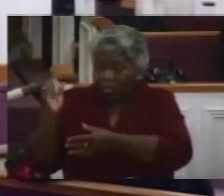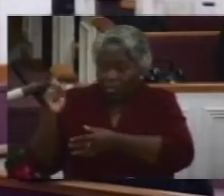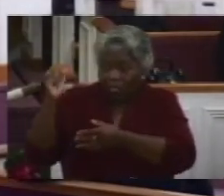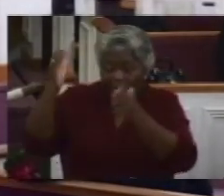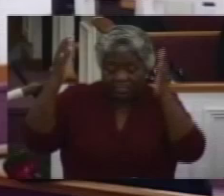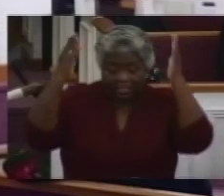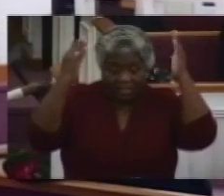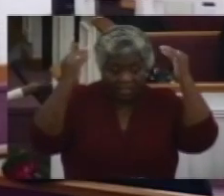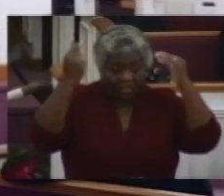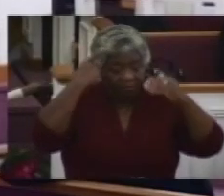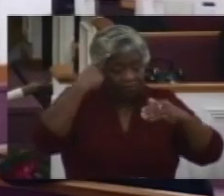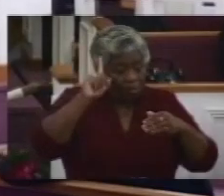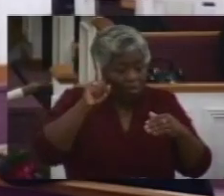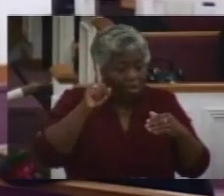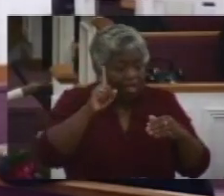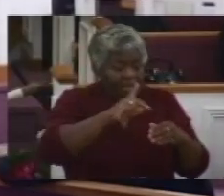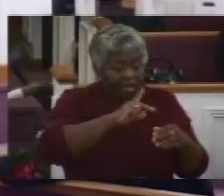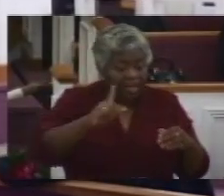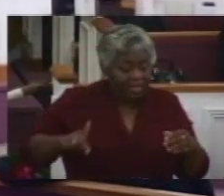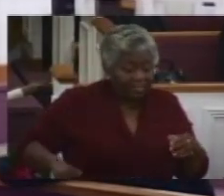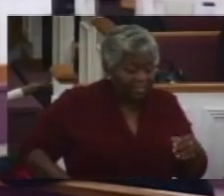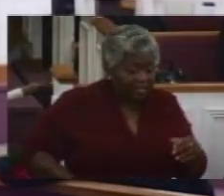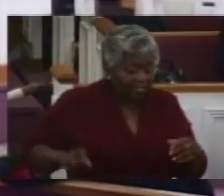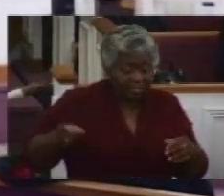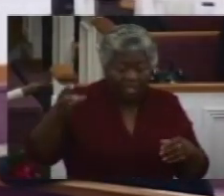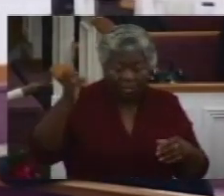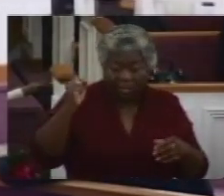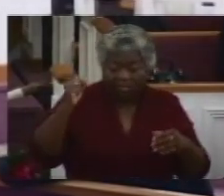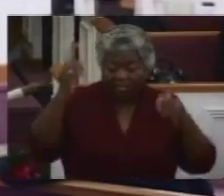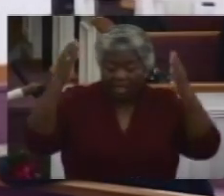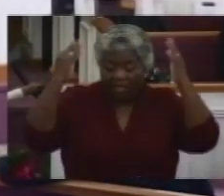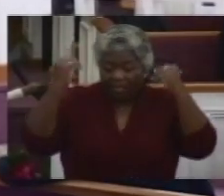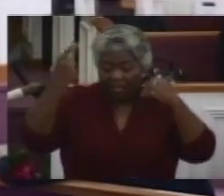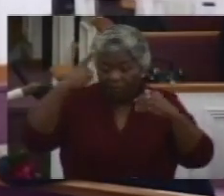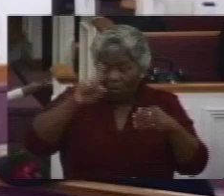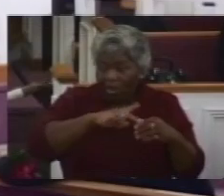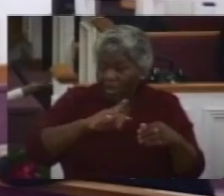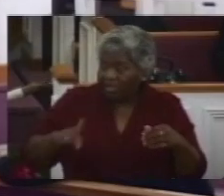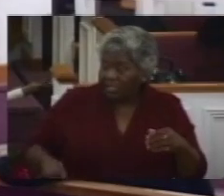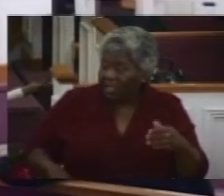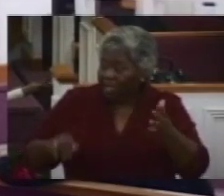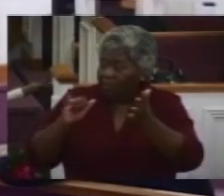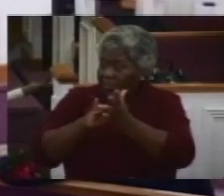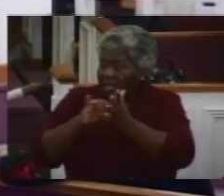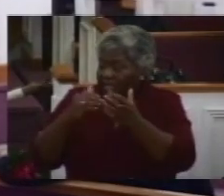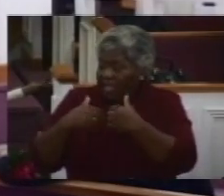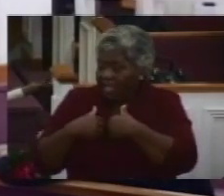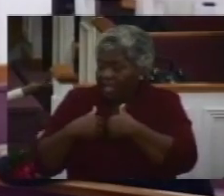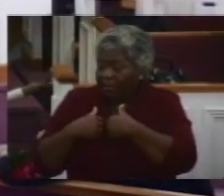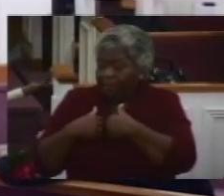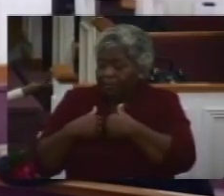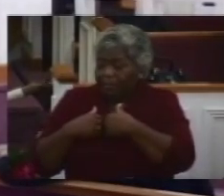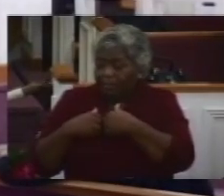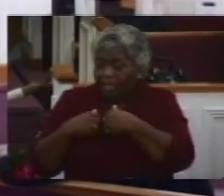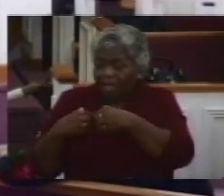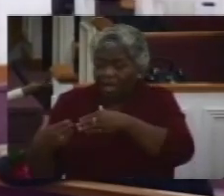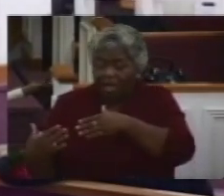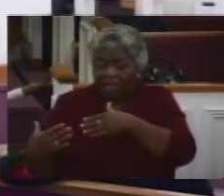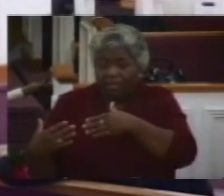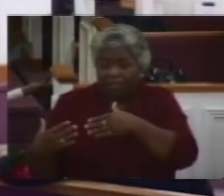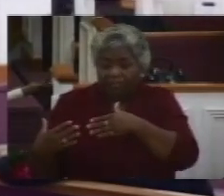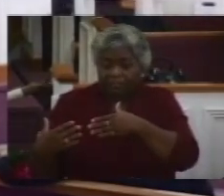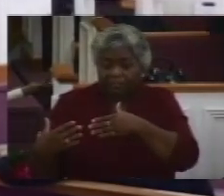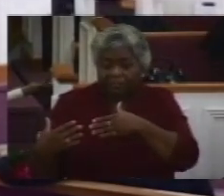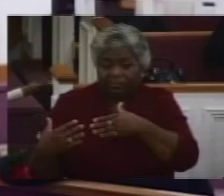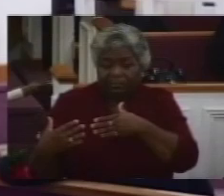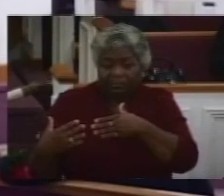looking for a king. They were looking for a king that had an army, that was ready to